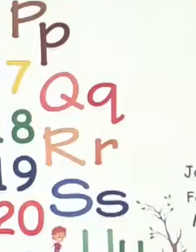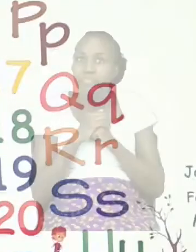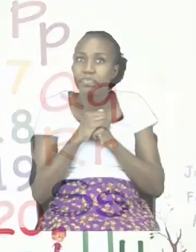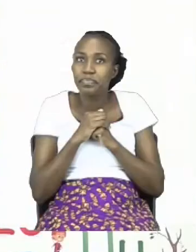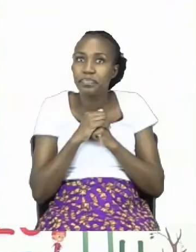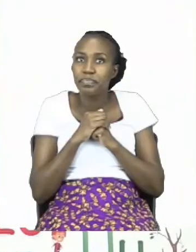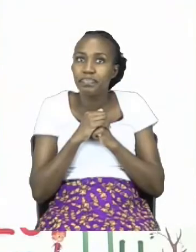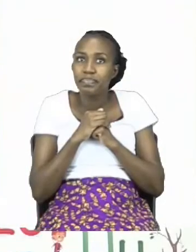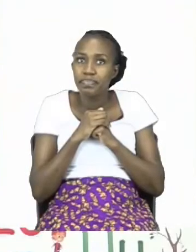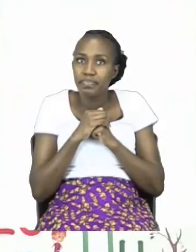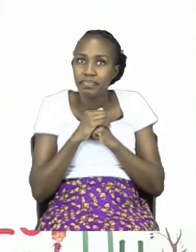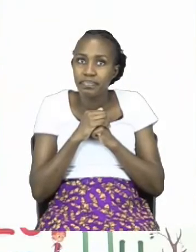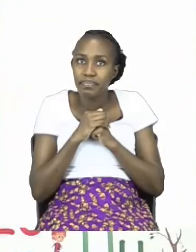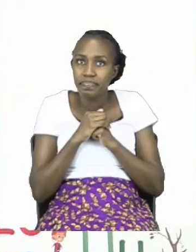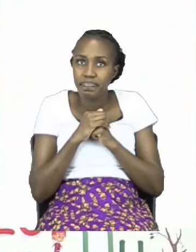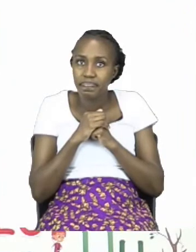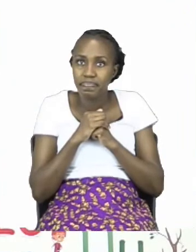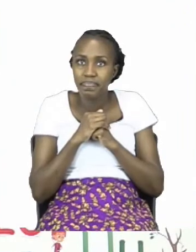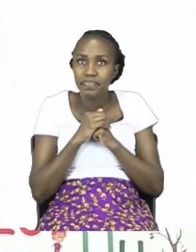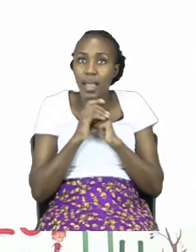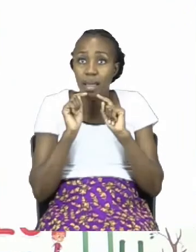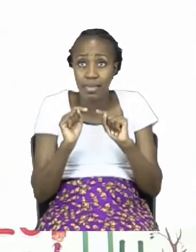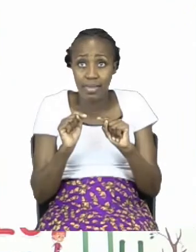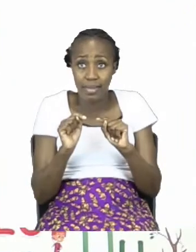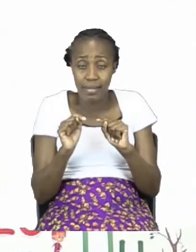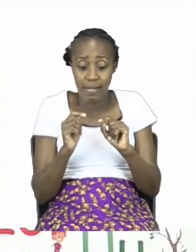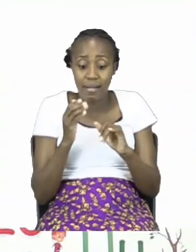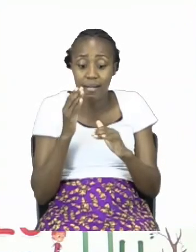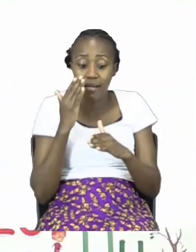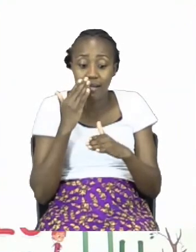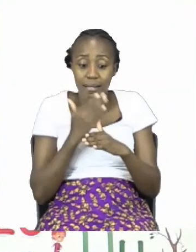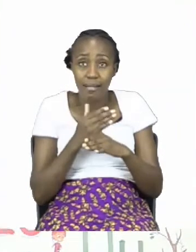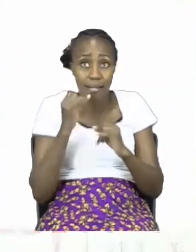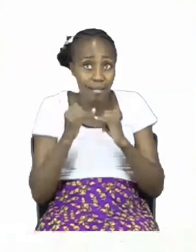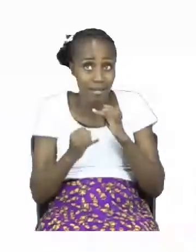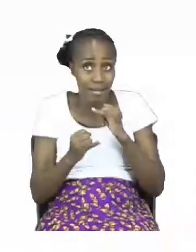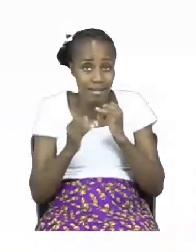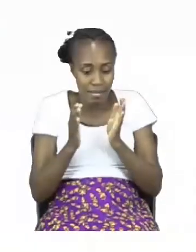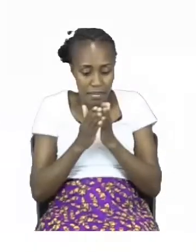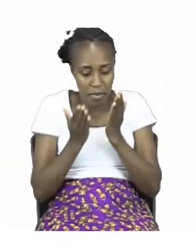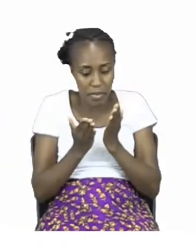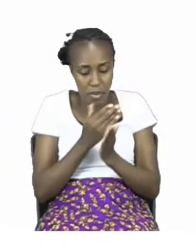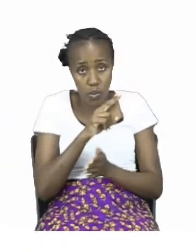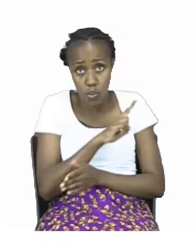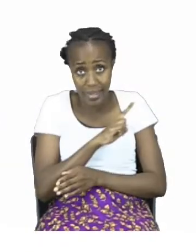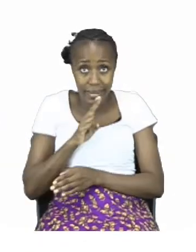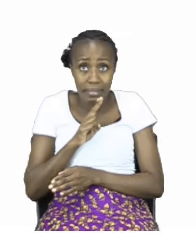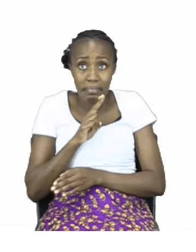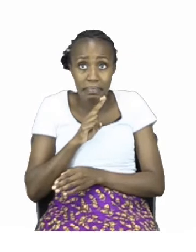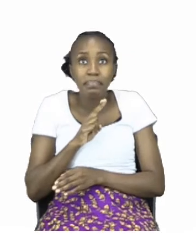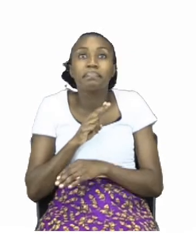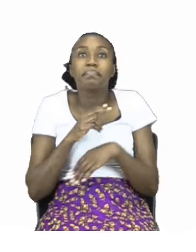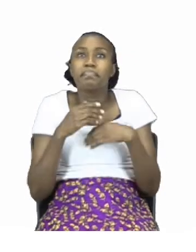Now, boys and girls, let's move on to our last activity for this lesson, page 22. On page 22, we are going to be